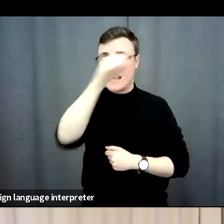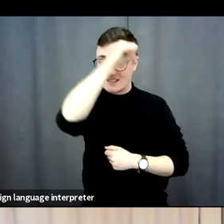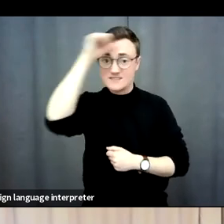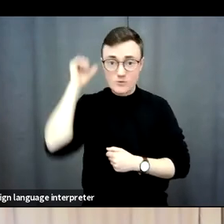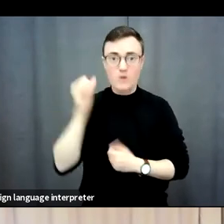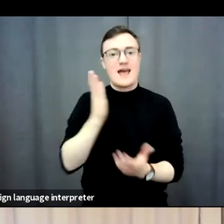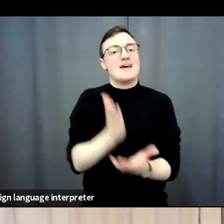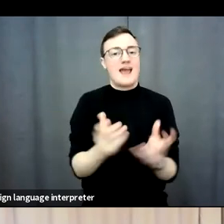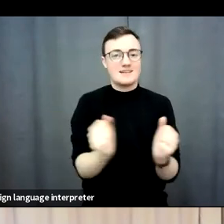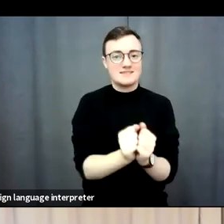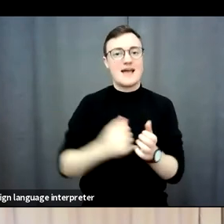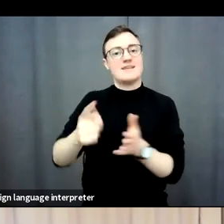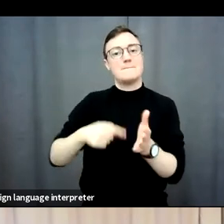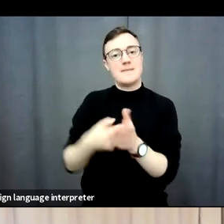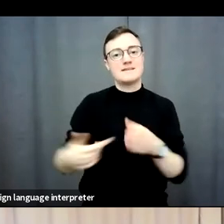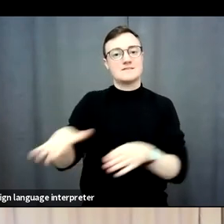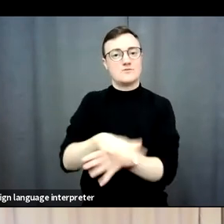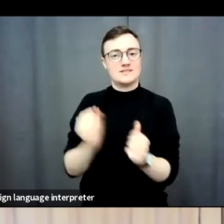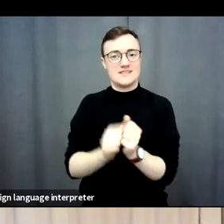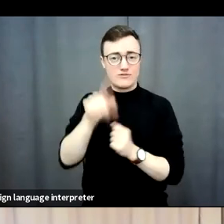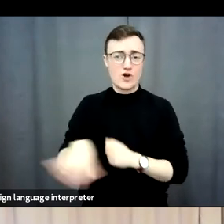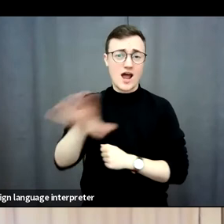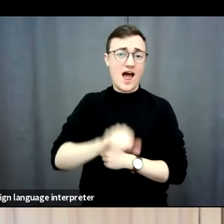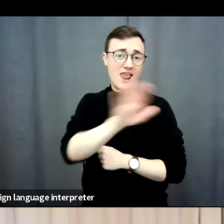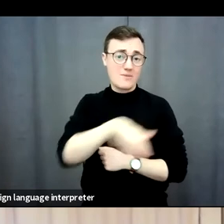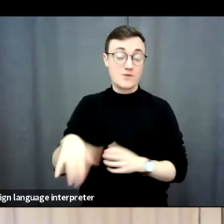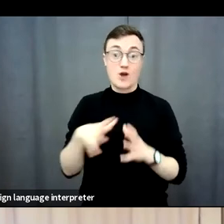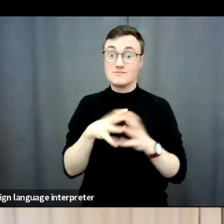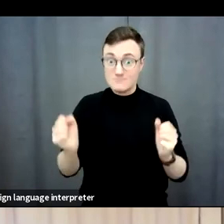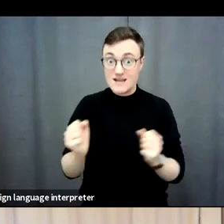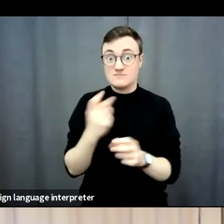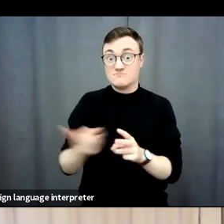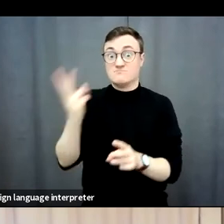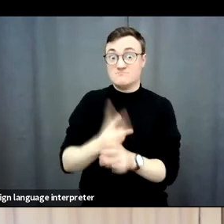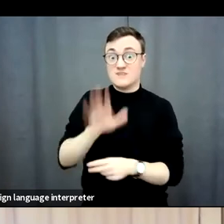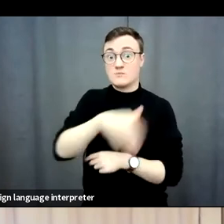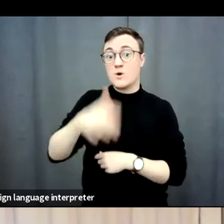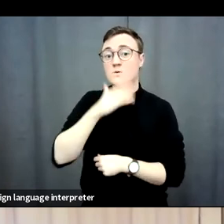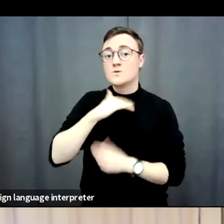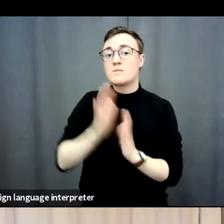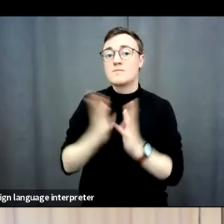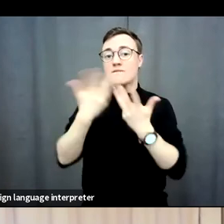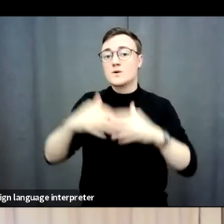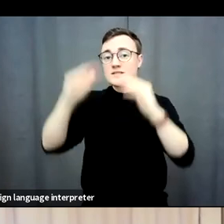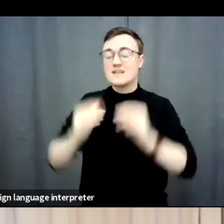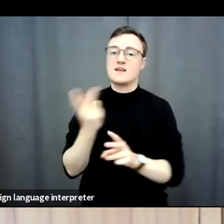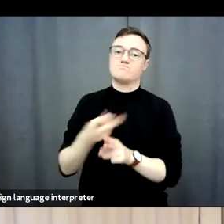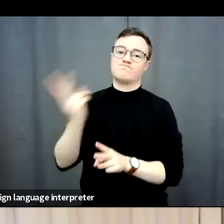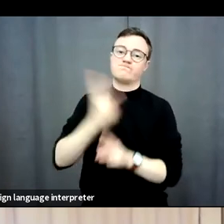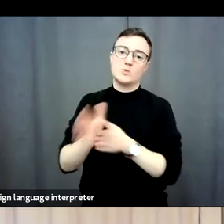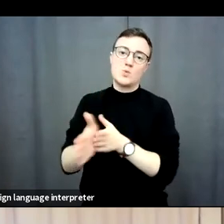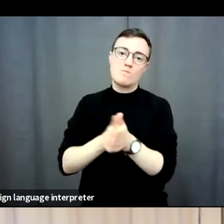children in a right way and a meaningful way for all children. But then it comes to children and youth with disabilities. And then you have